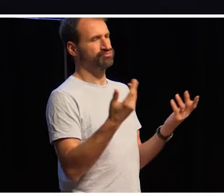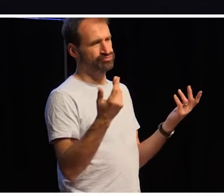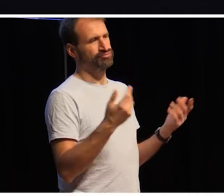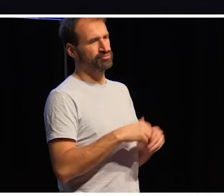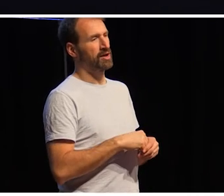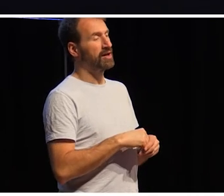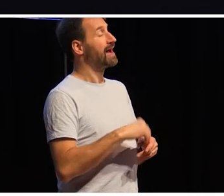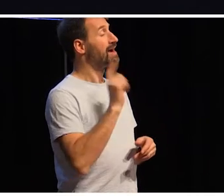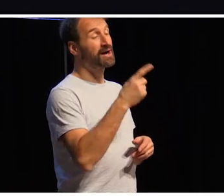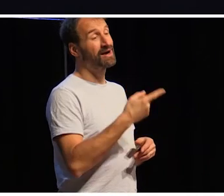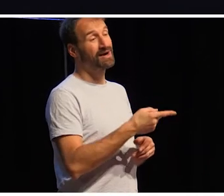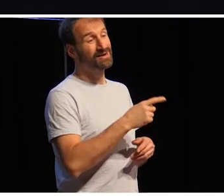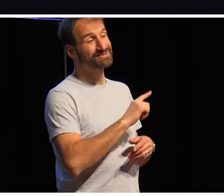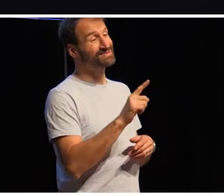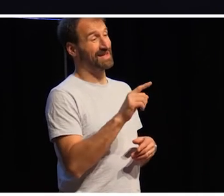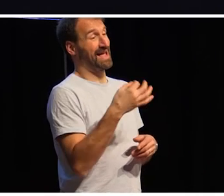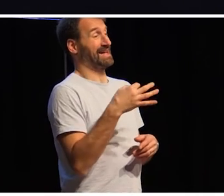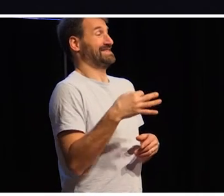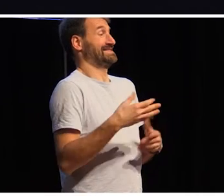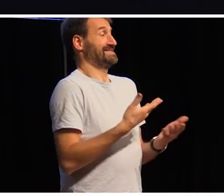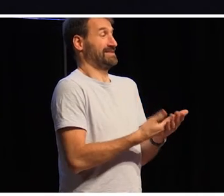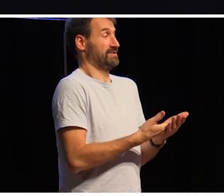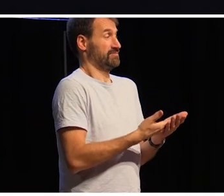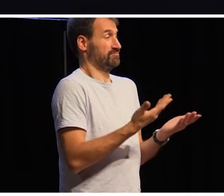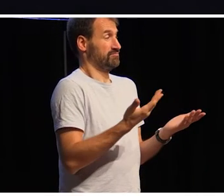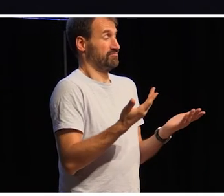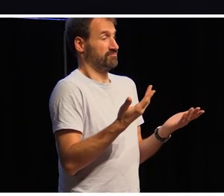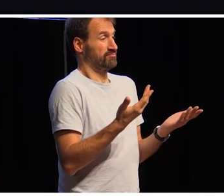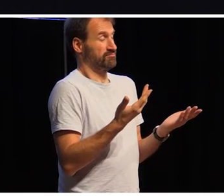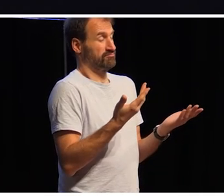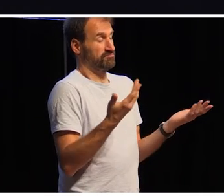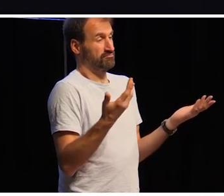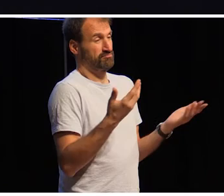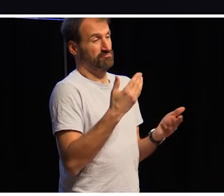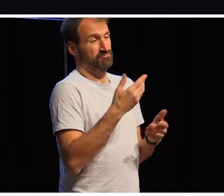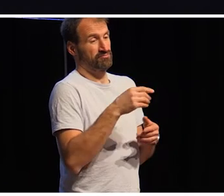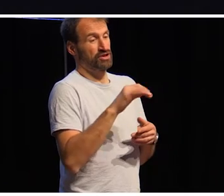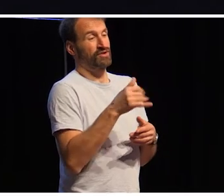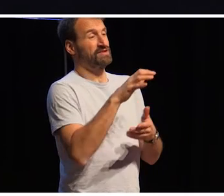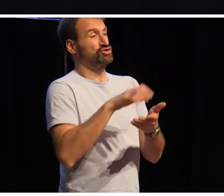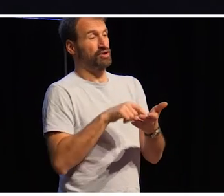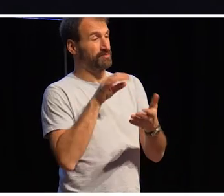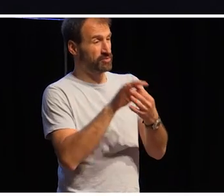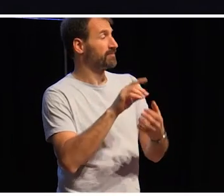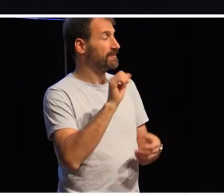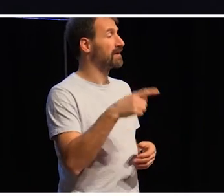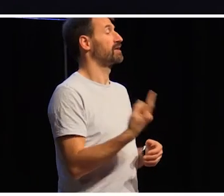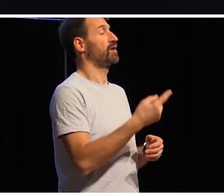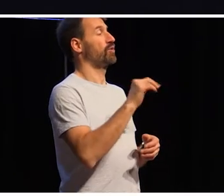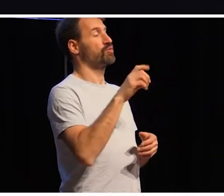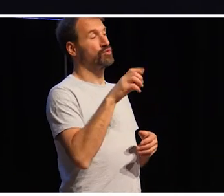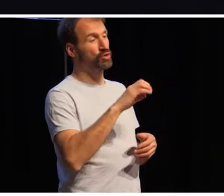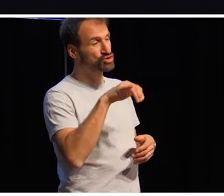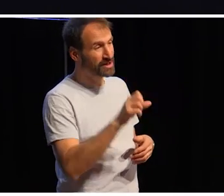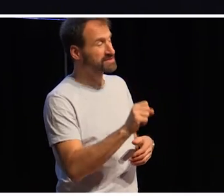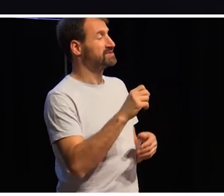not the only place for JavaScript. There's Node.js. You can build Node.js with a Chakra Core engine, and your